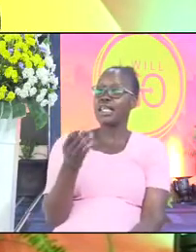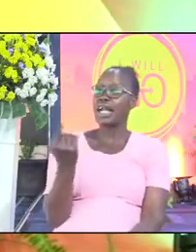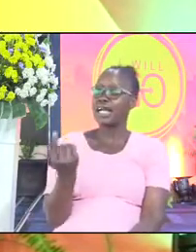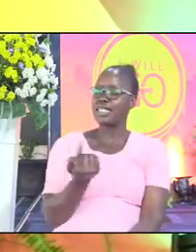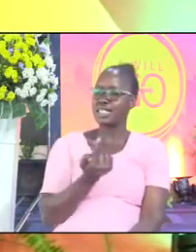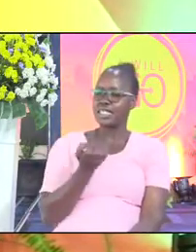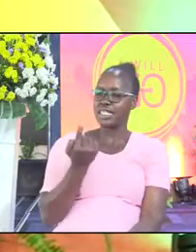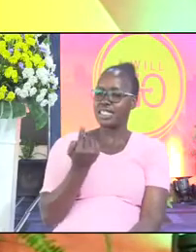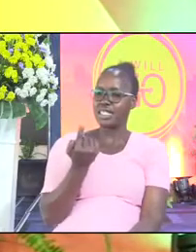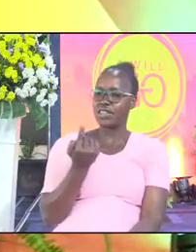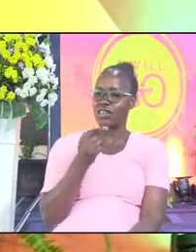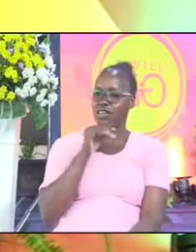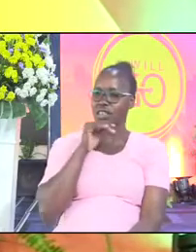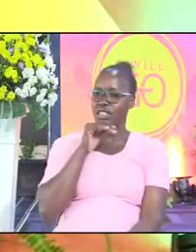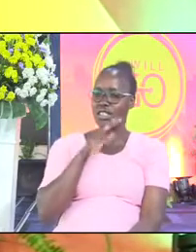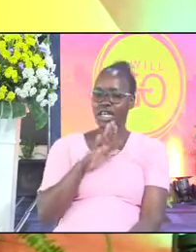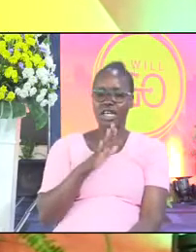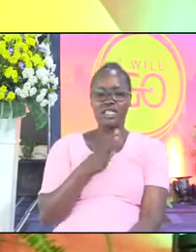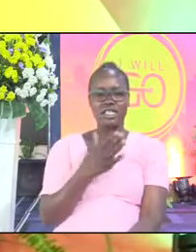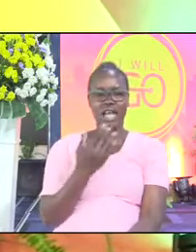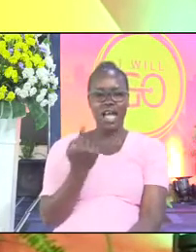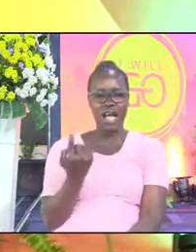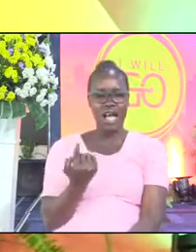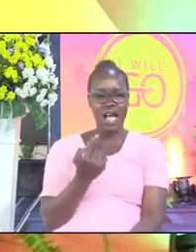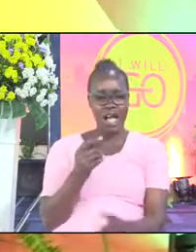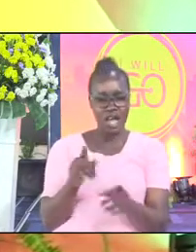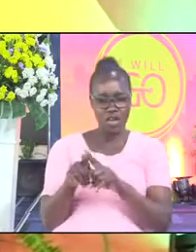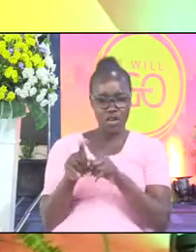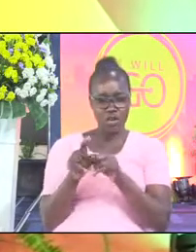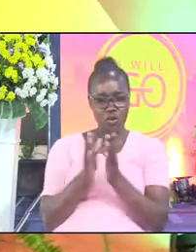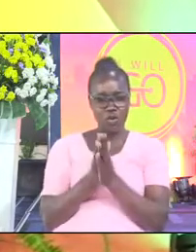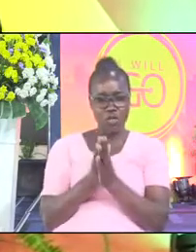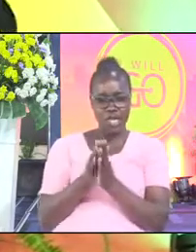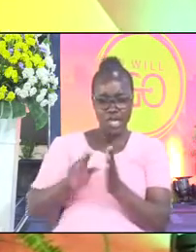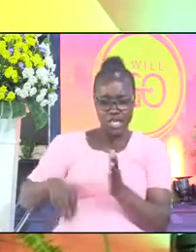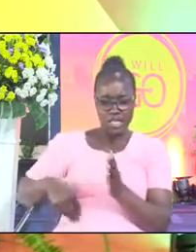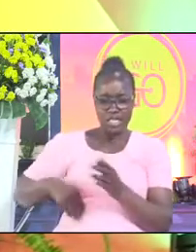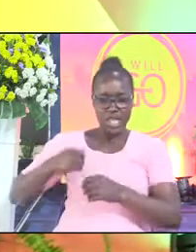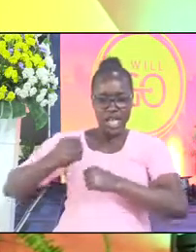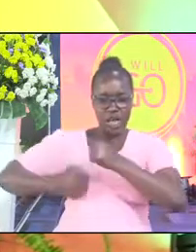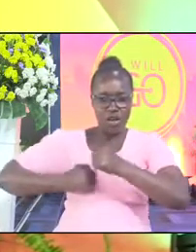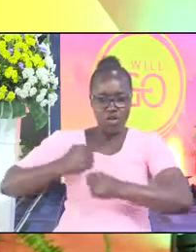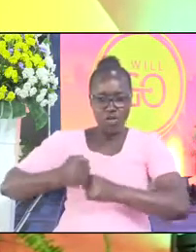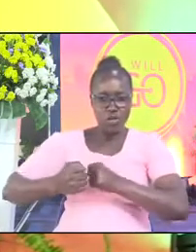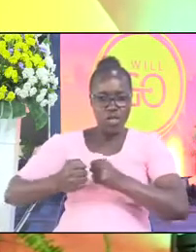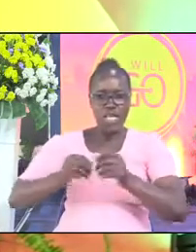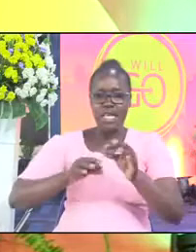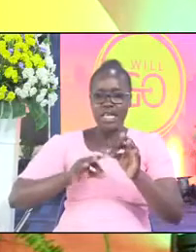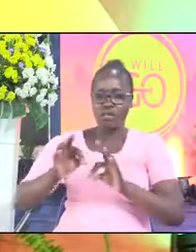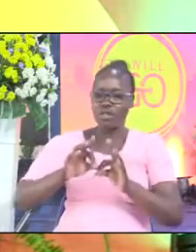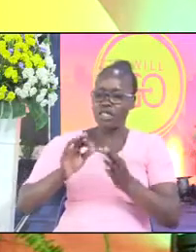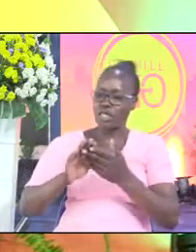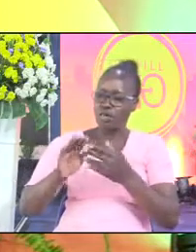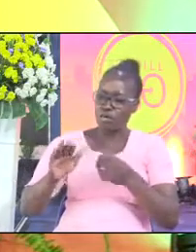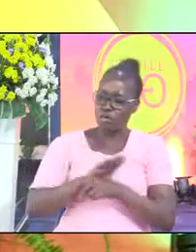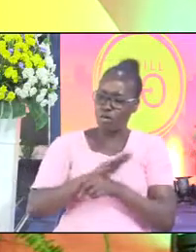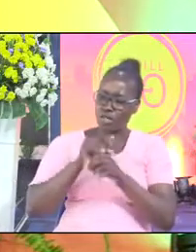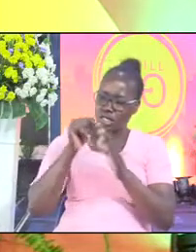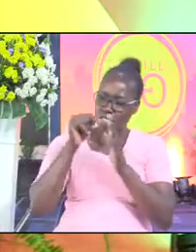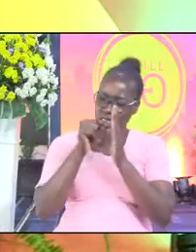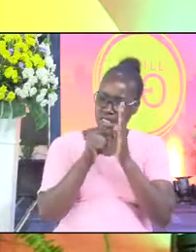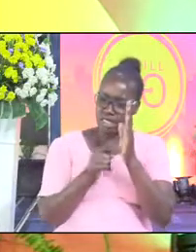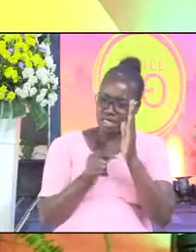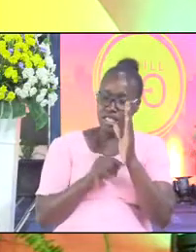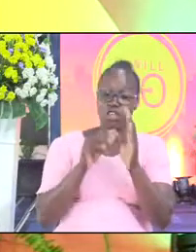single, solitary woman, alone at Jacob's well, stimulated the most